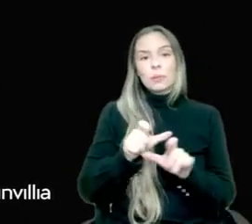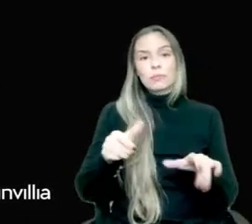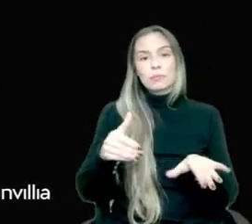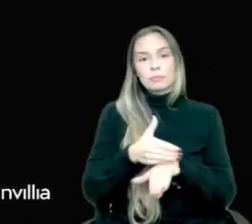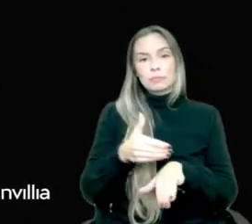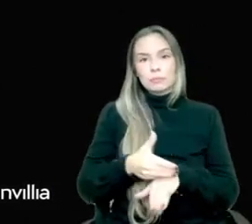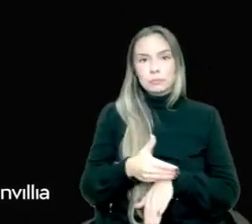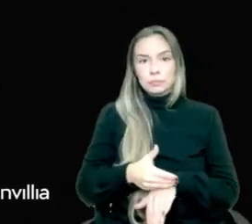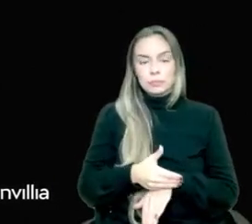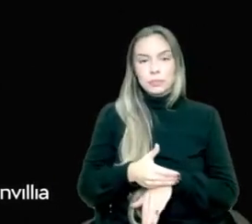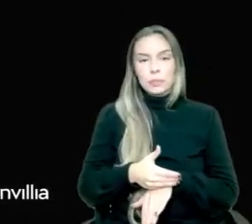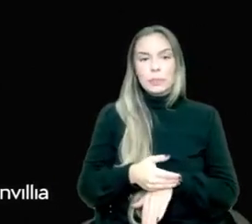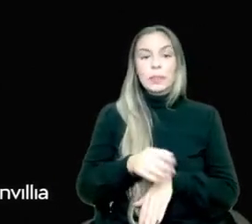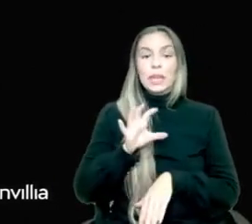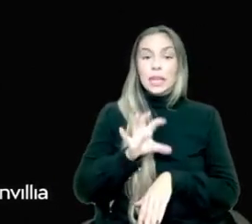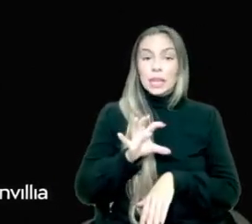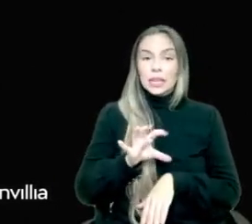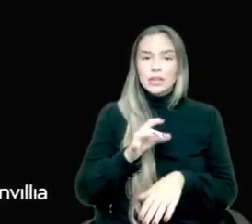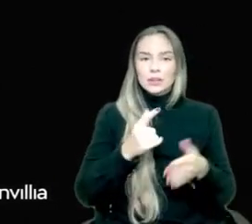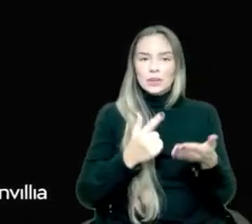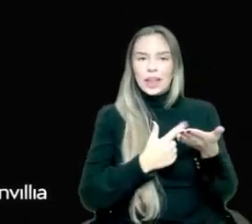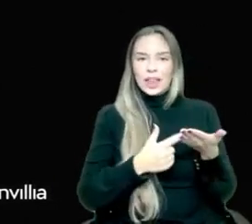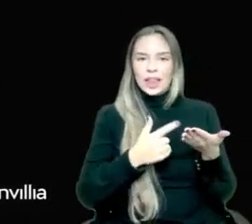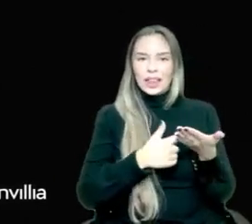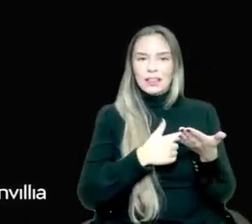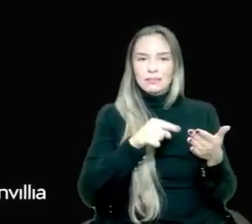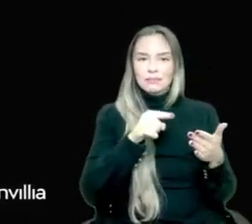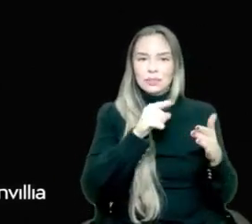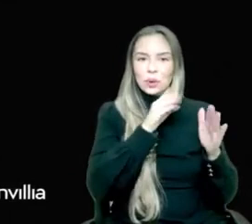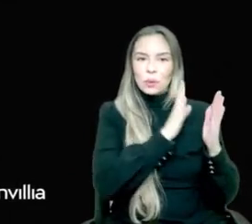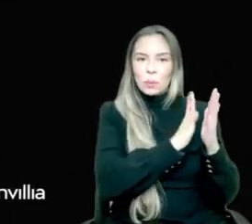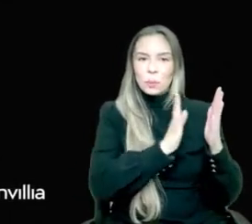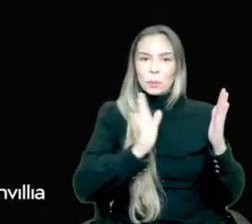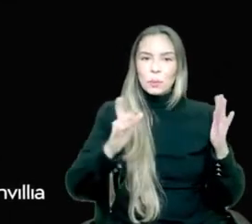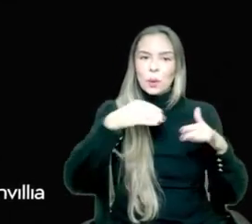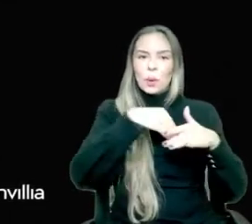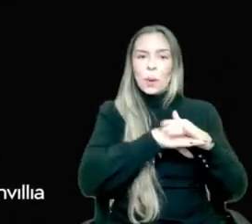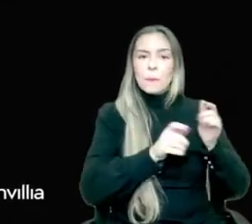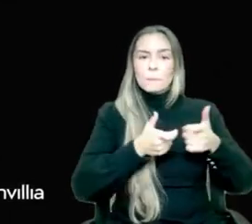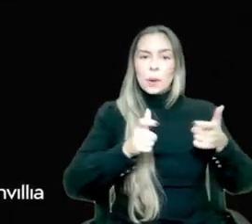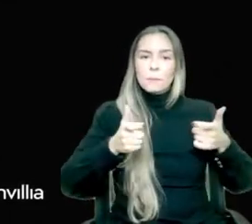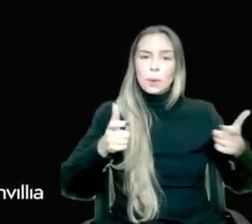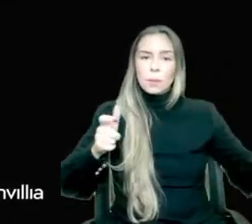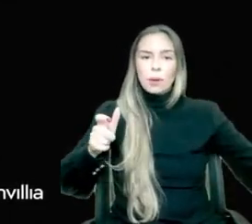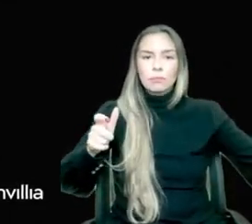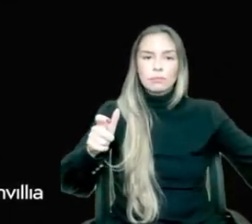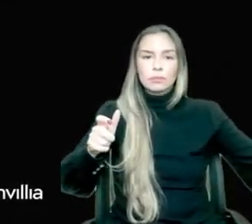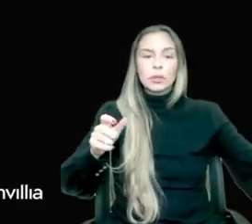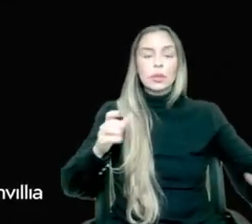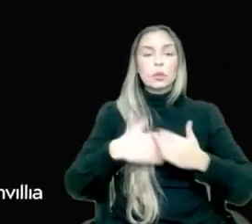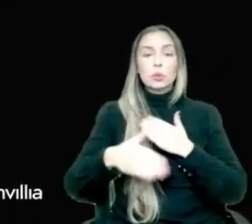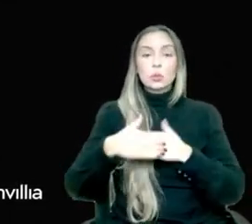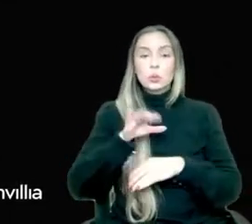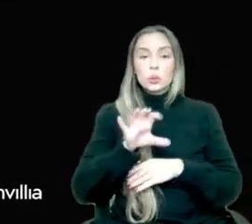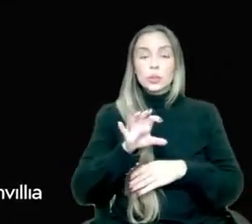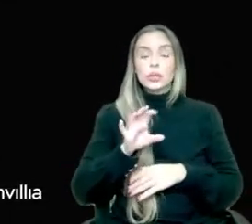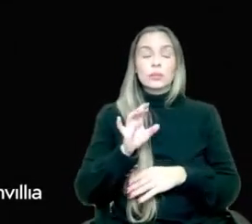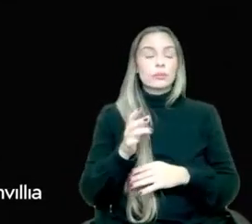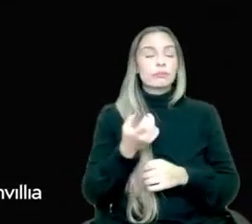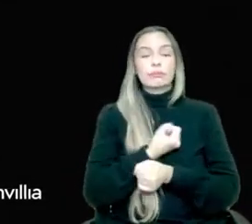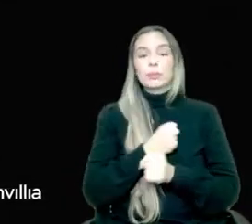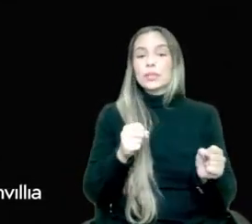And this library is growing all the time. But in all of this, we could not do it without our